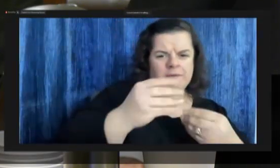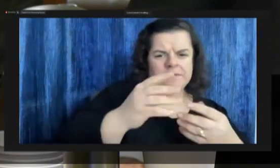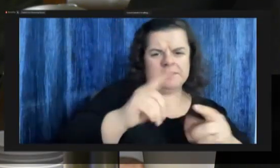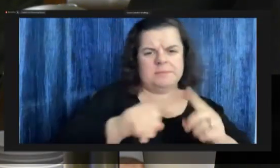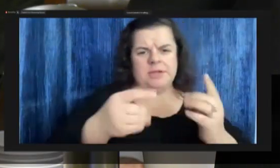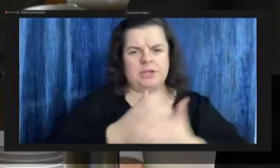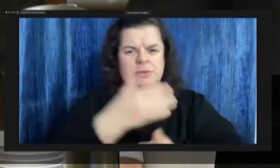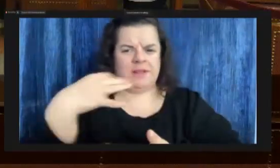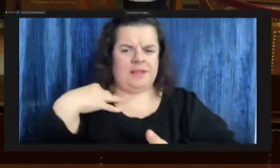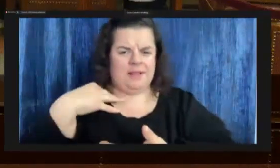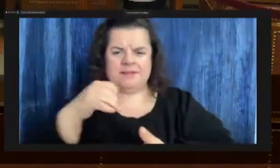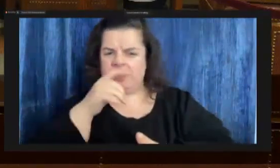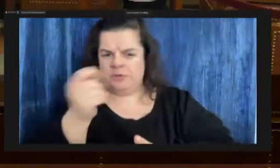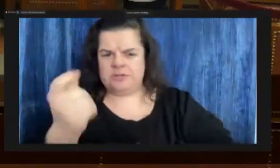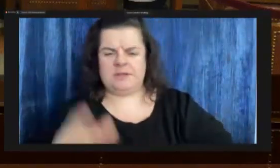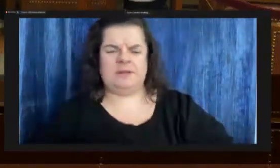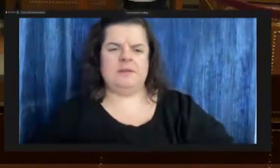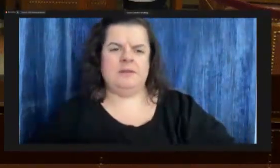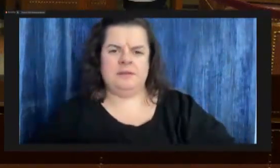don't understand that.